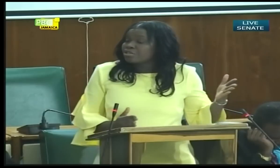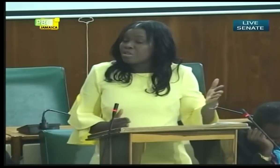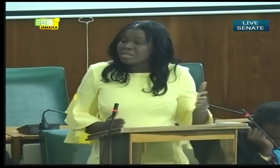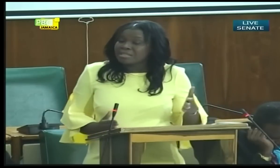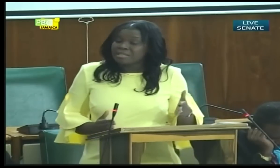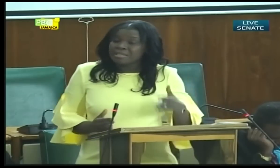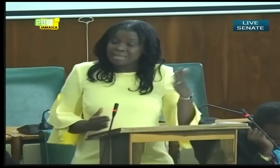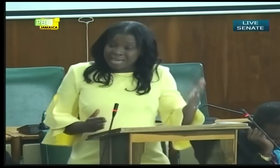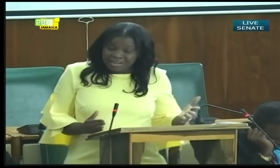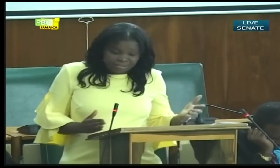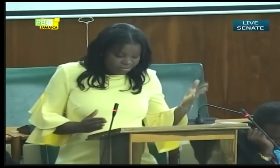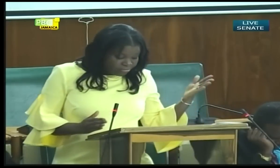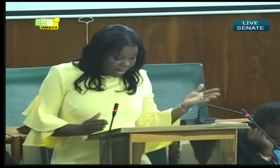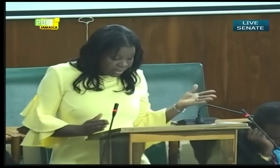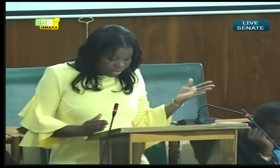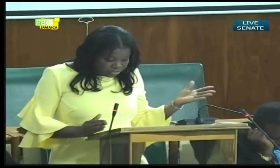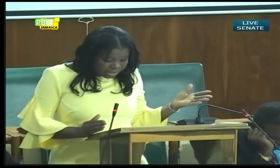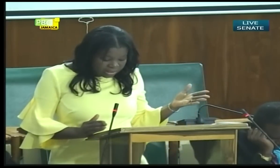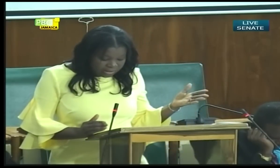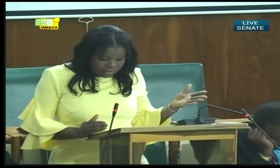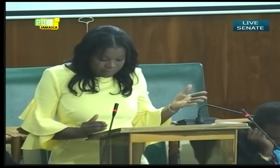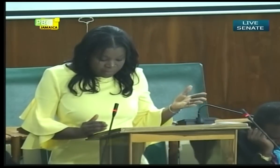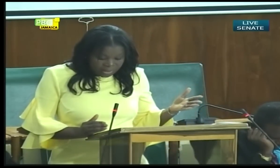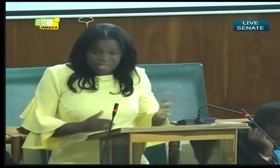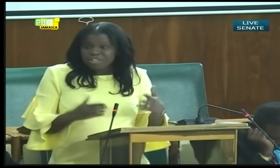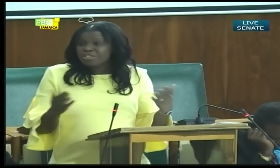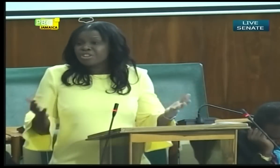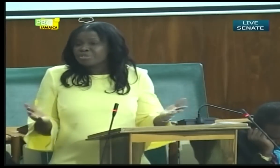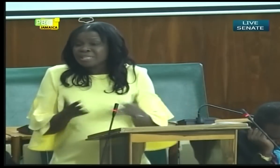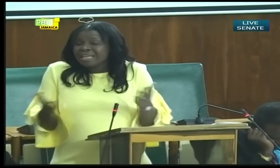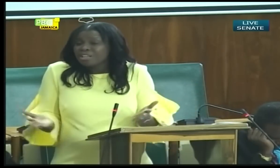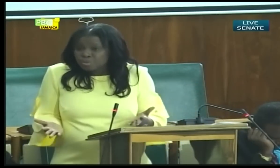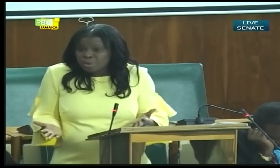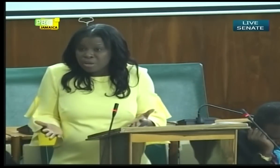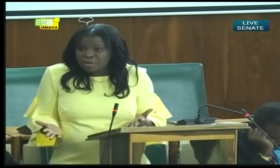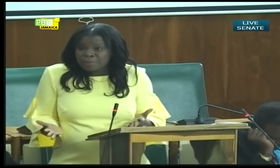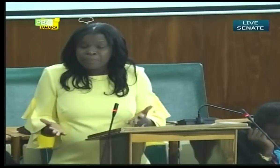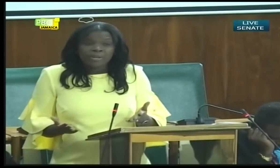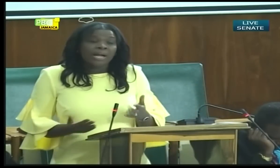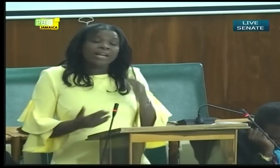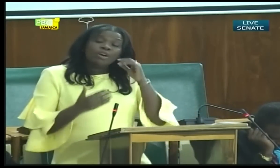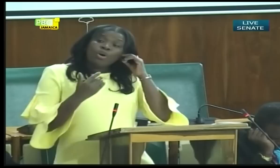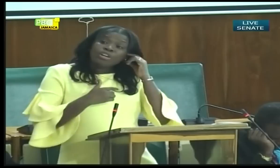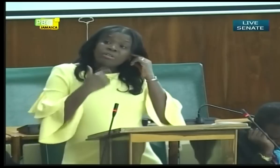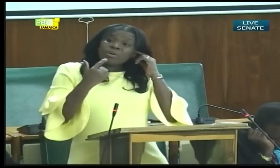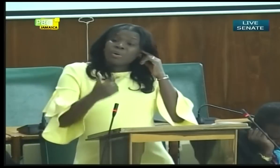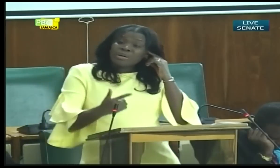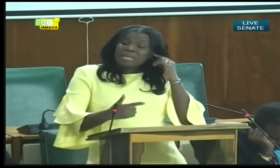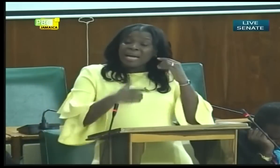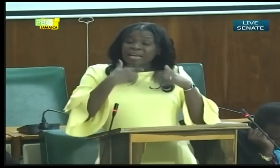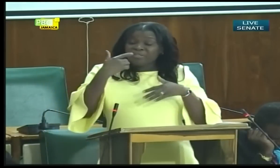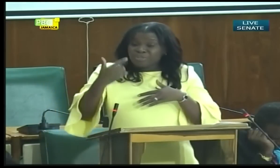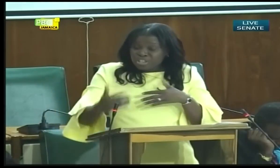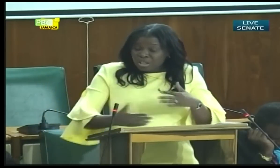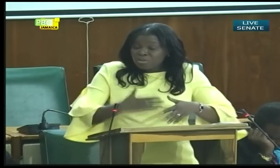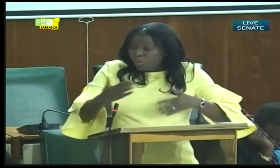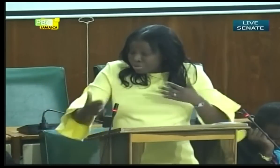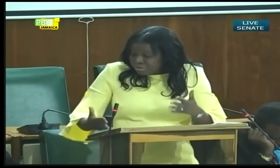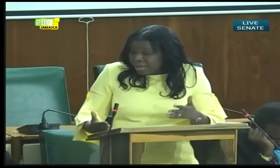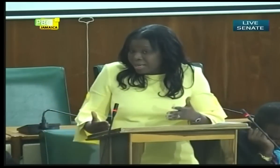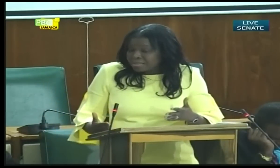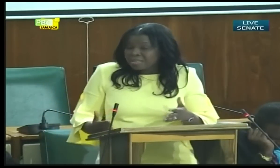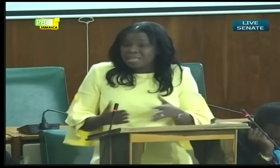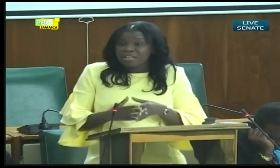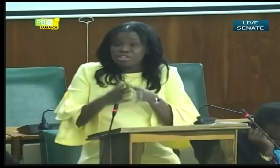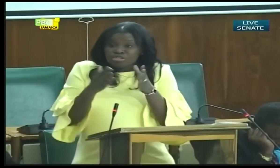dissenting trustee can write his reasons. And so the trust really cannot work. And the only recourse I envision going through